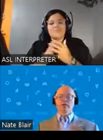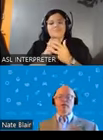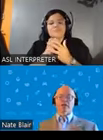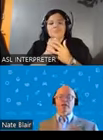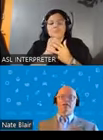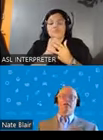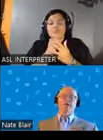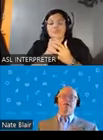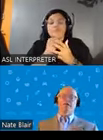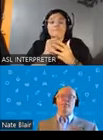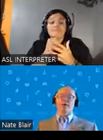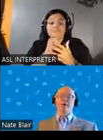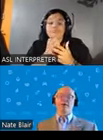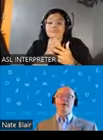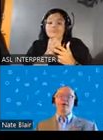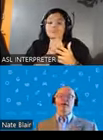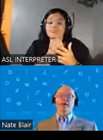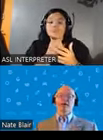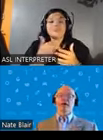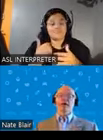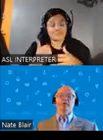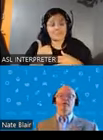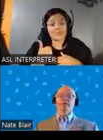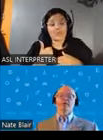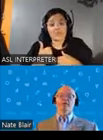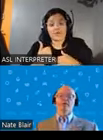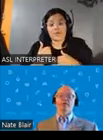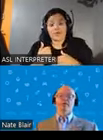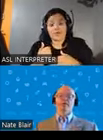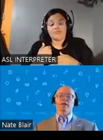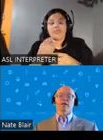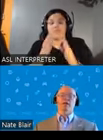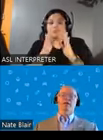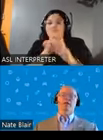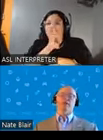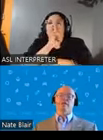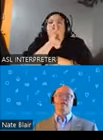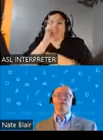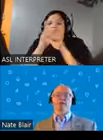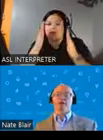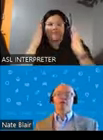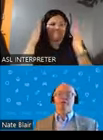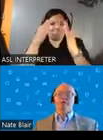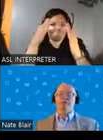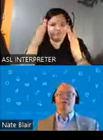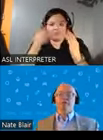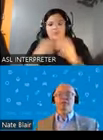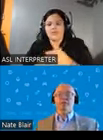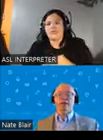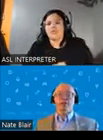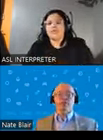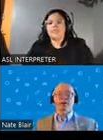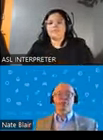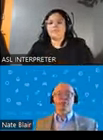And the four scenarios that we've come up with are really focused on varying levels of distributed energy resources,